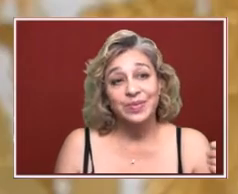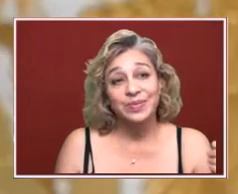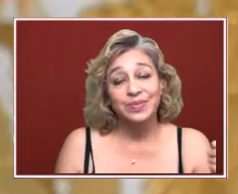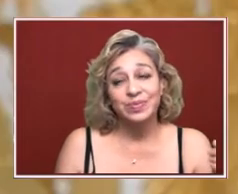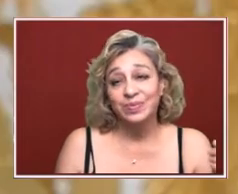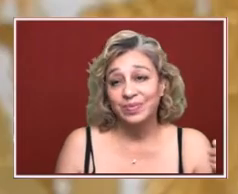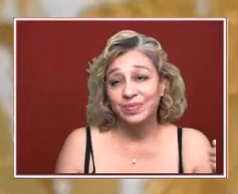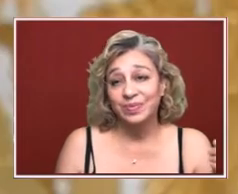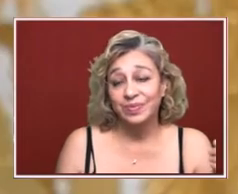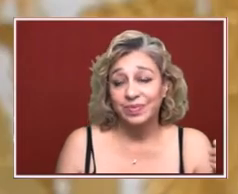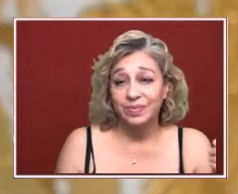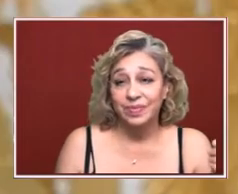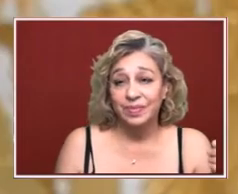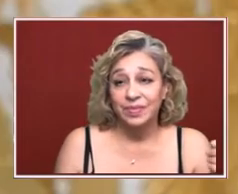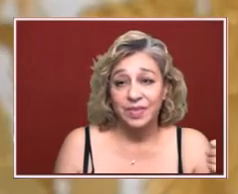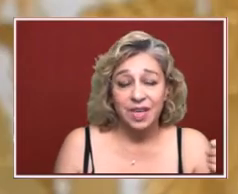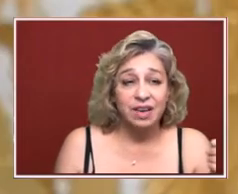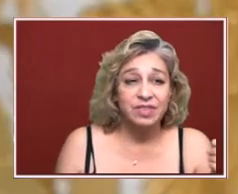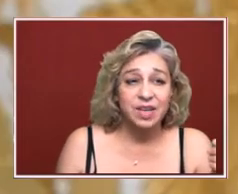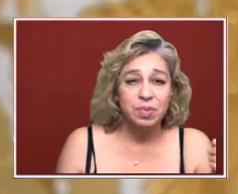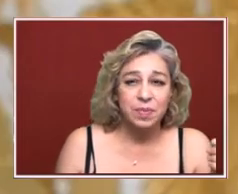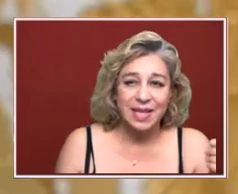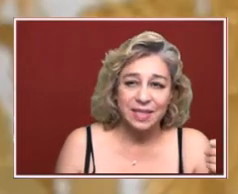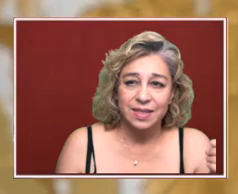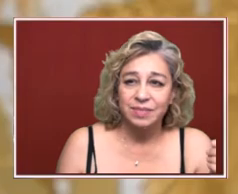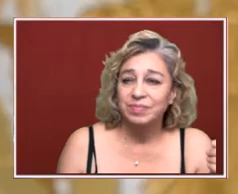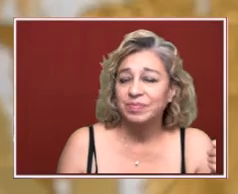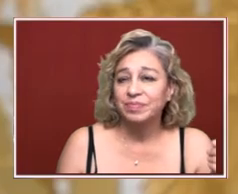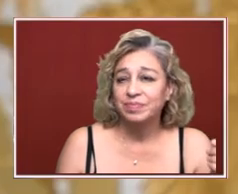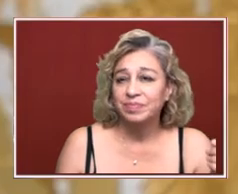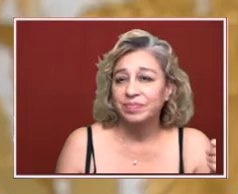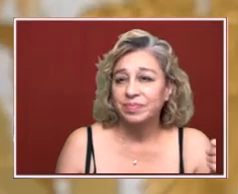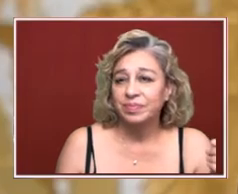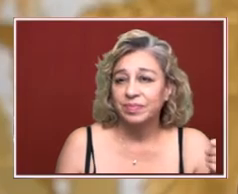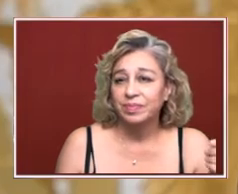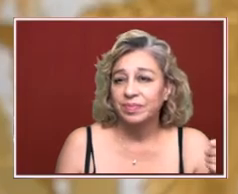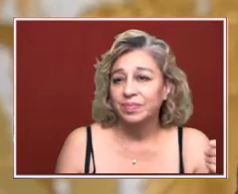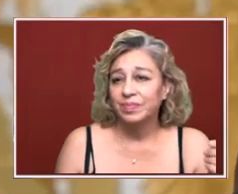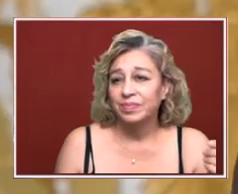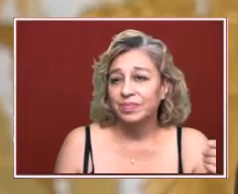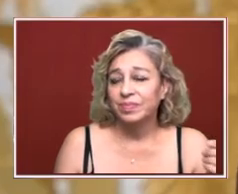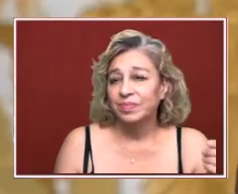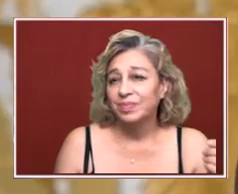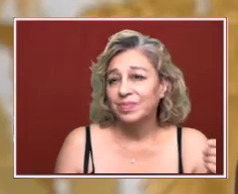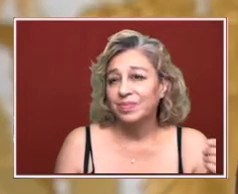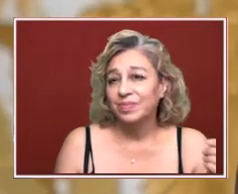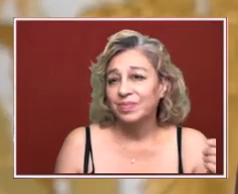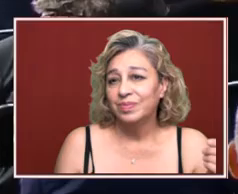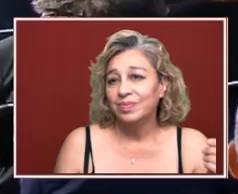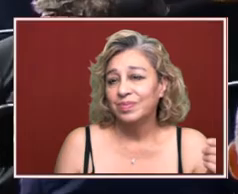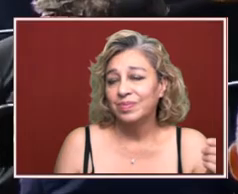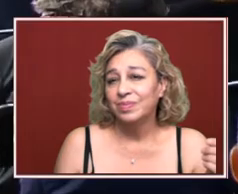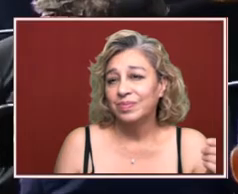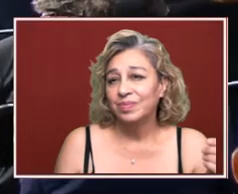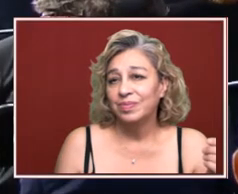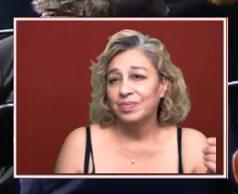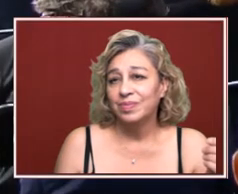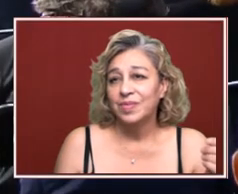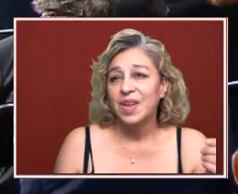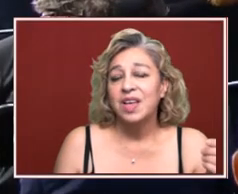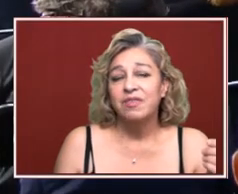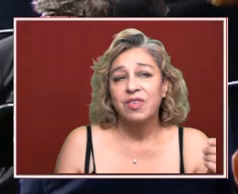De diplomáticos. Of diplomats. Se logró, por ejemplo, con Estados